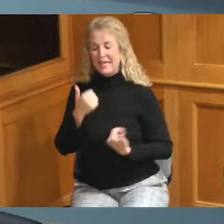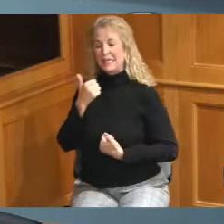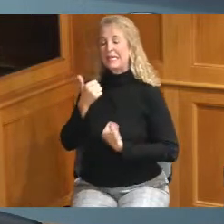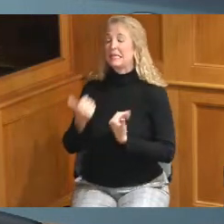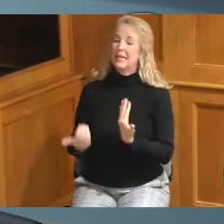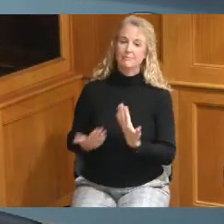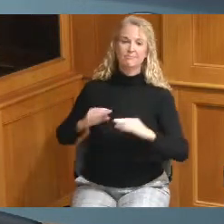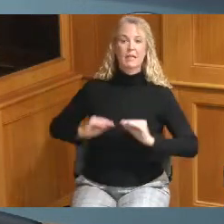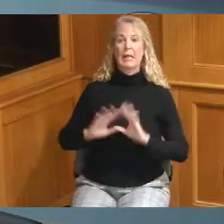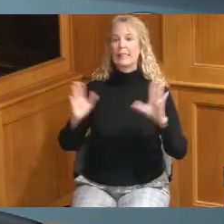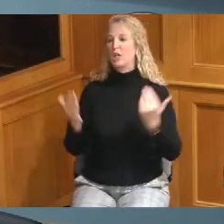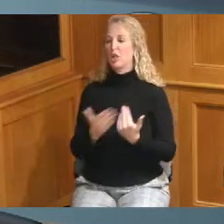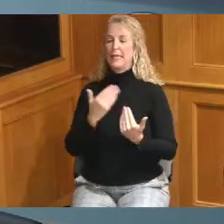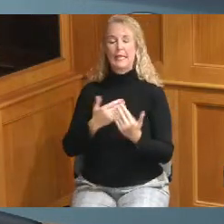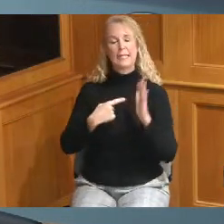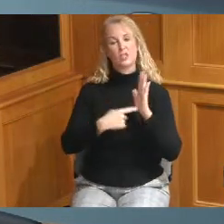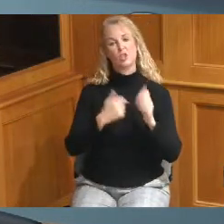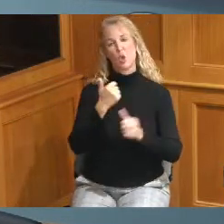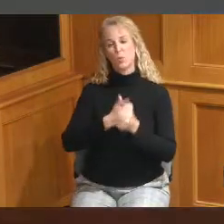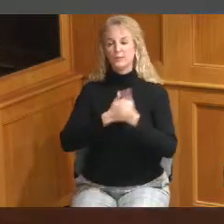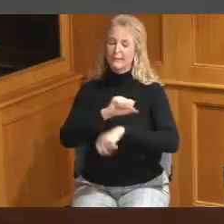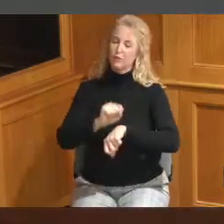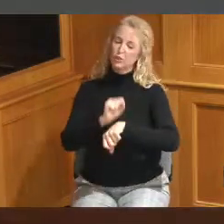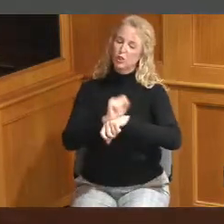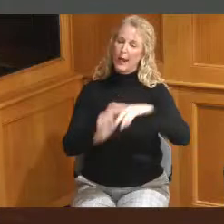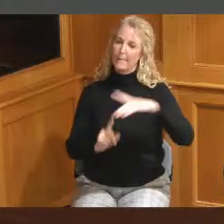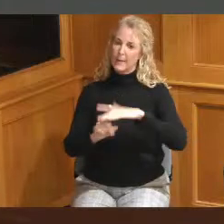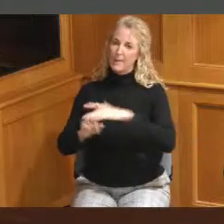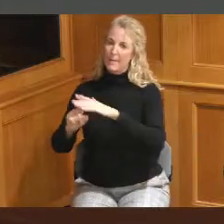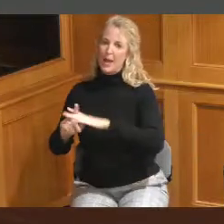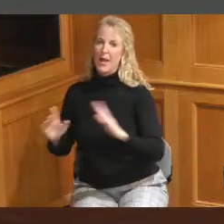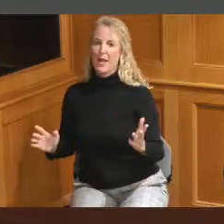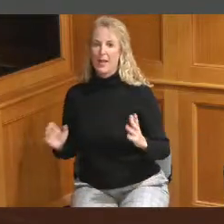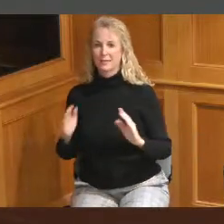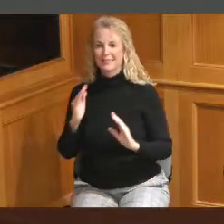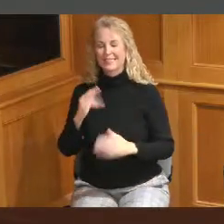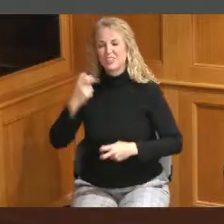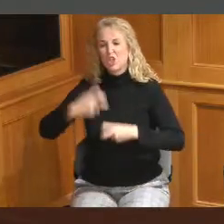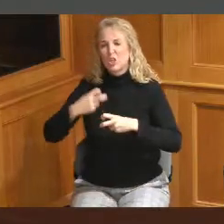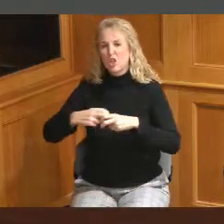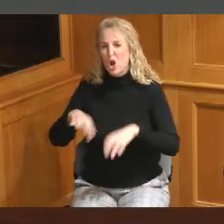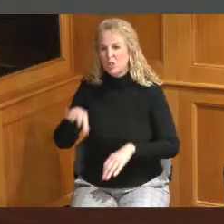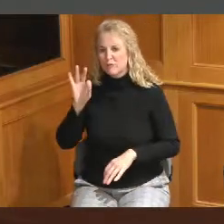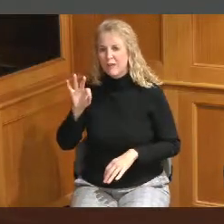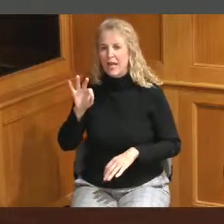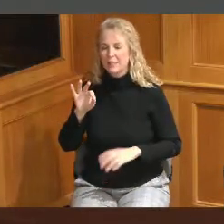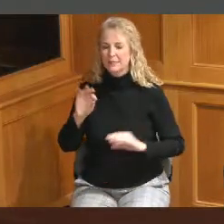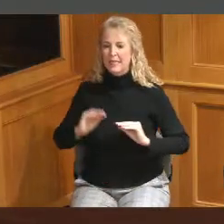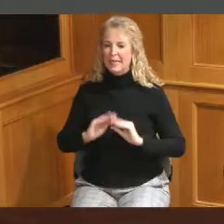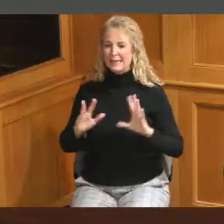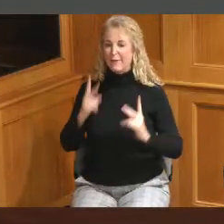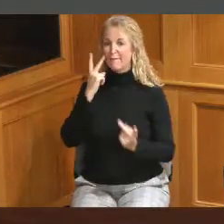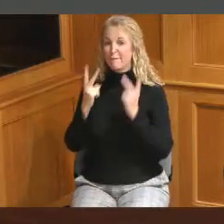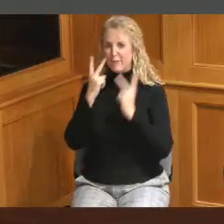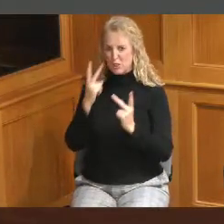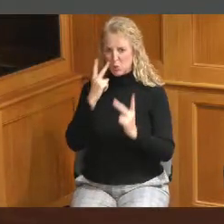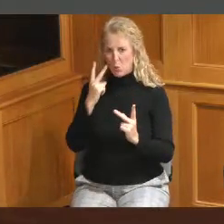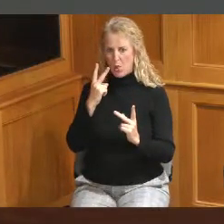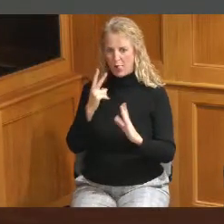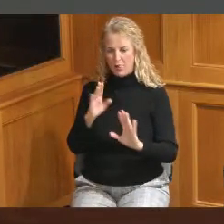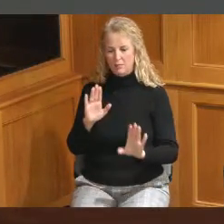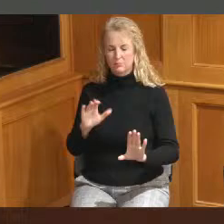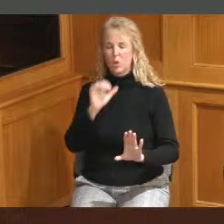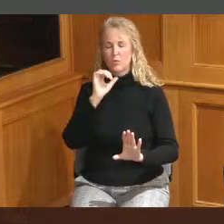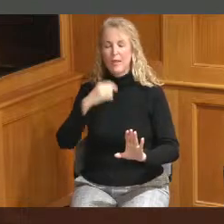shows the positions that are added over 4 years on something that is simple to show visually. So that's what we're working on, but we should have that by the end of the